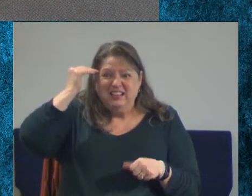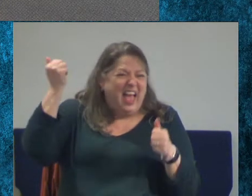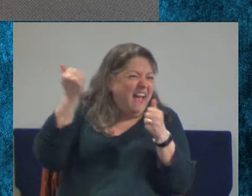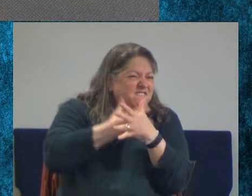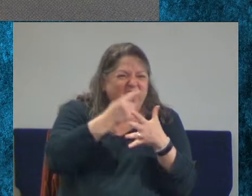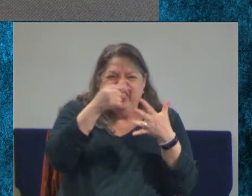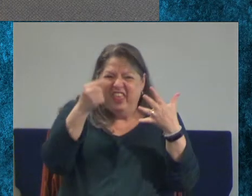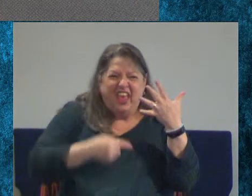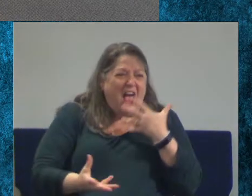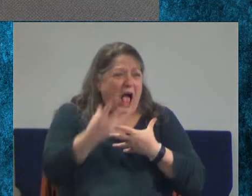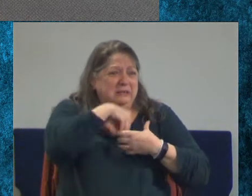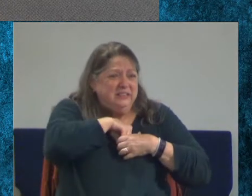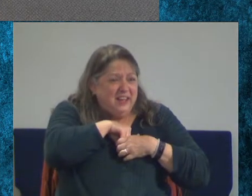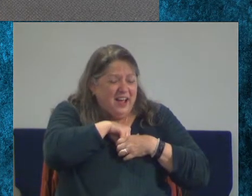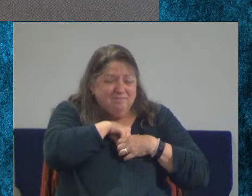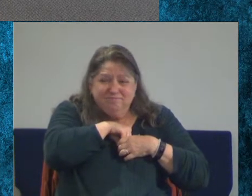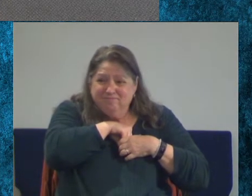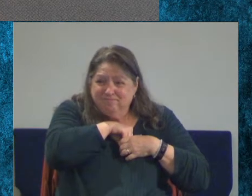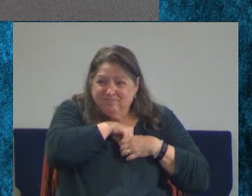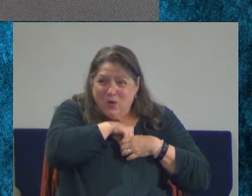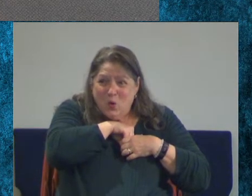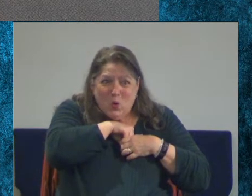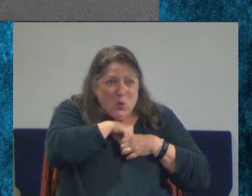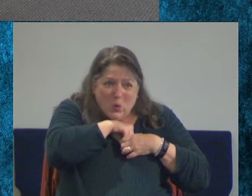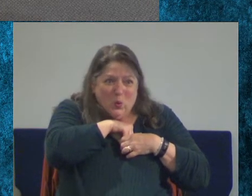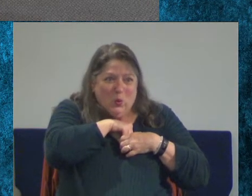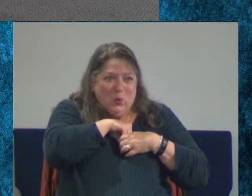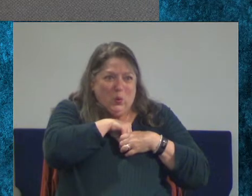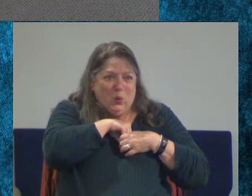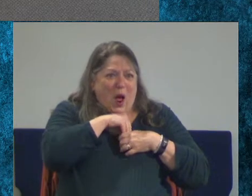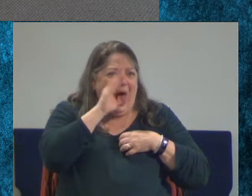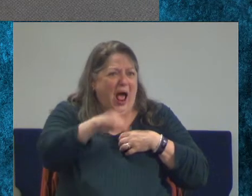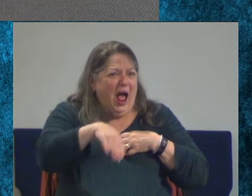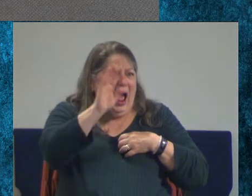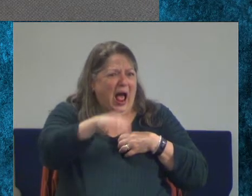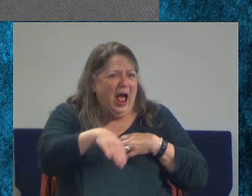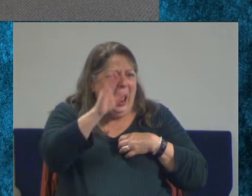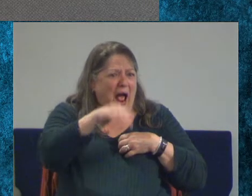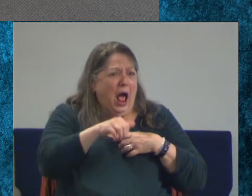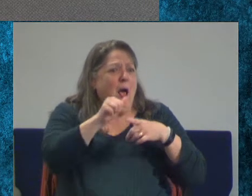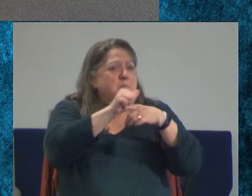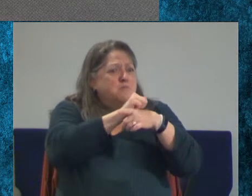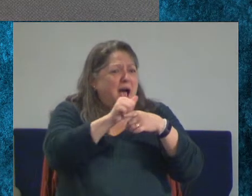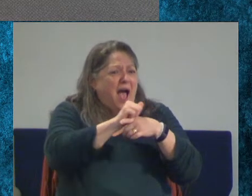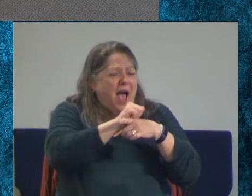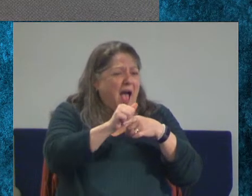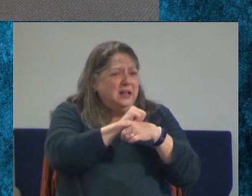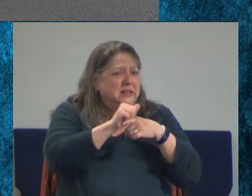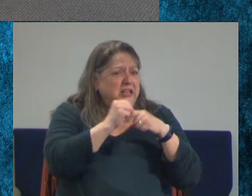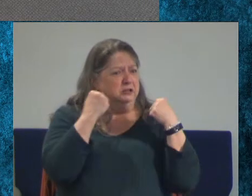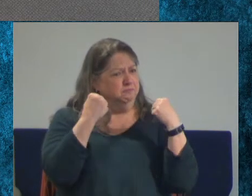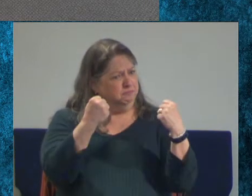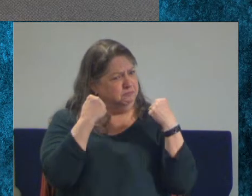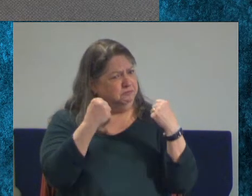everything that is inside of you. So he's telling Philemon, exercise your